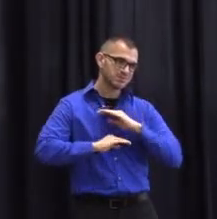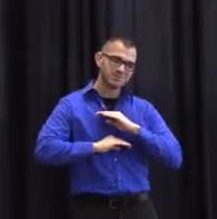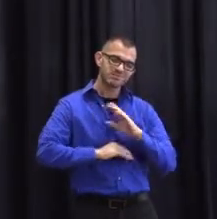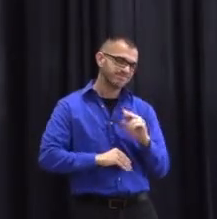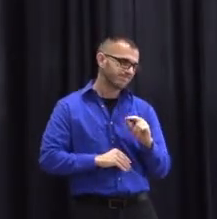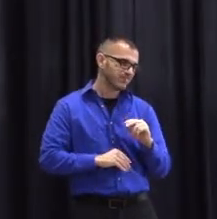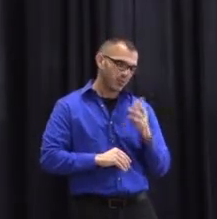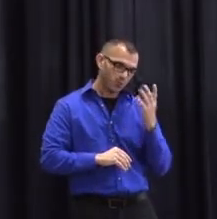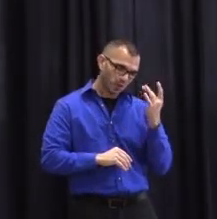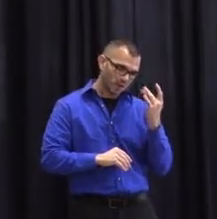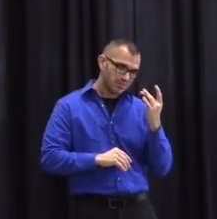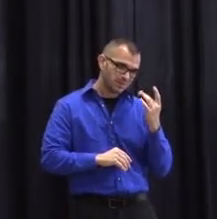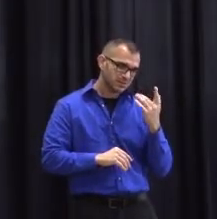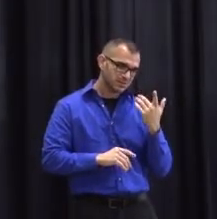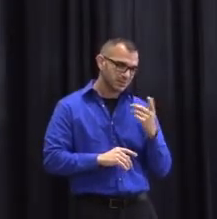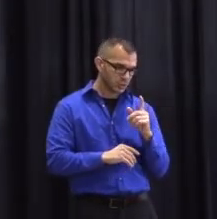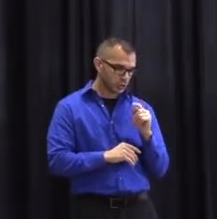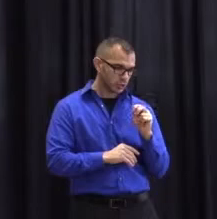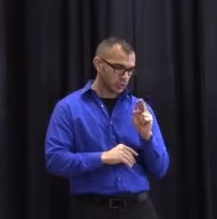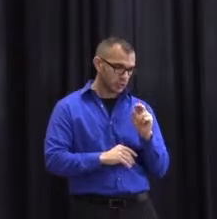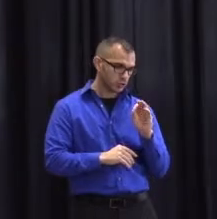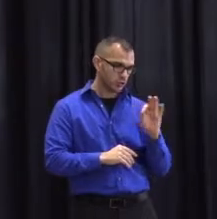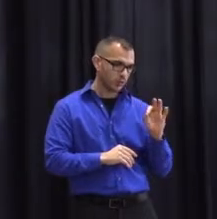because of turf.